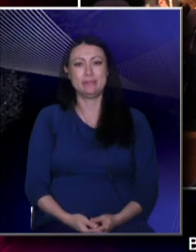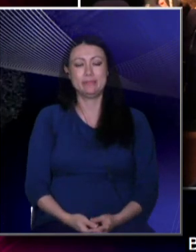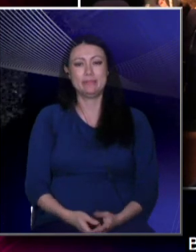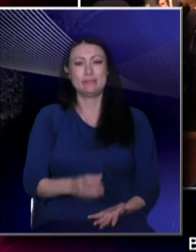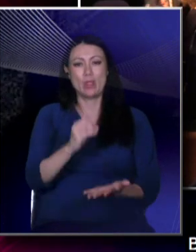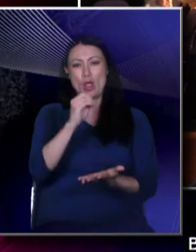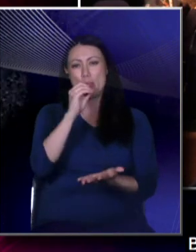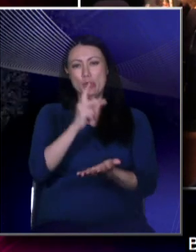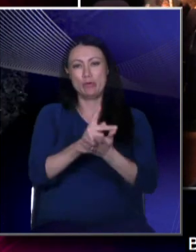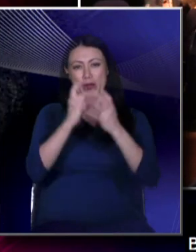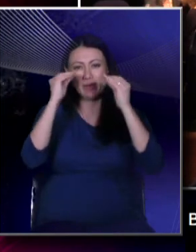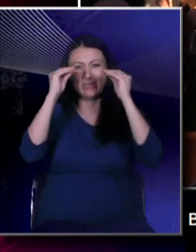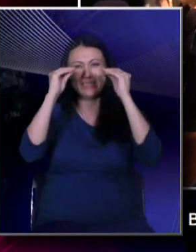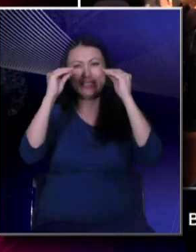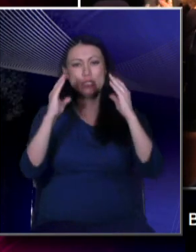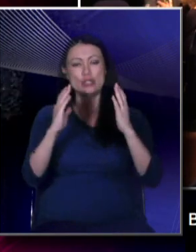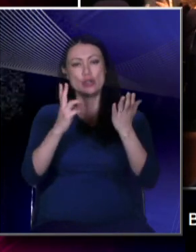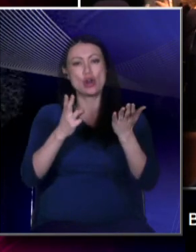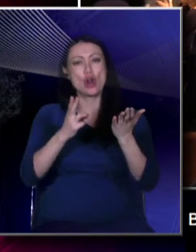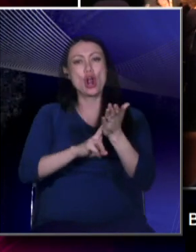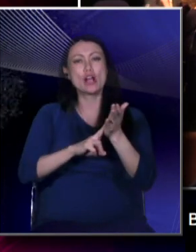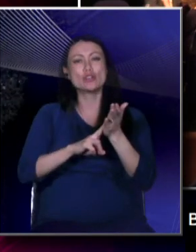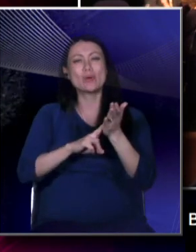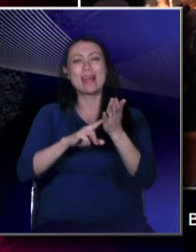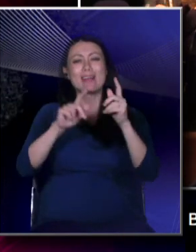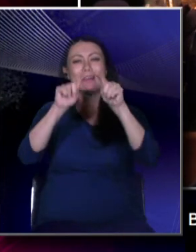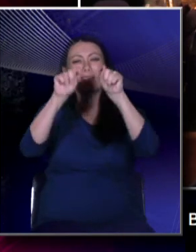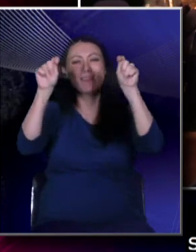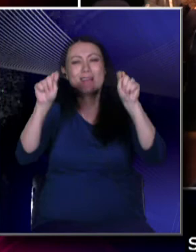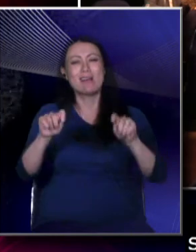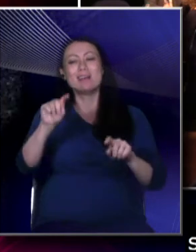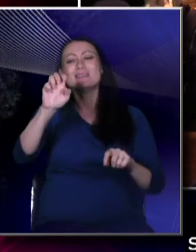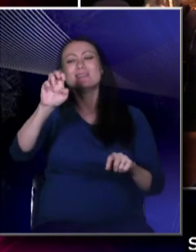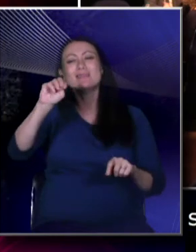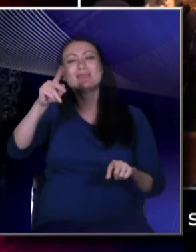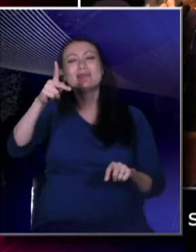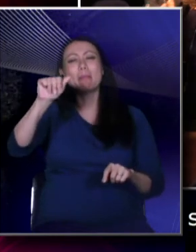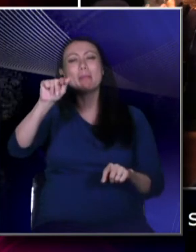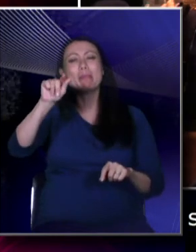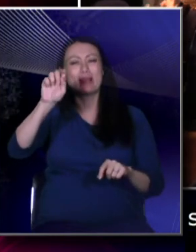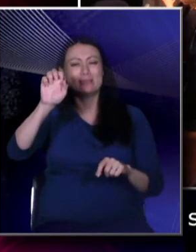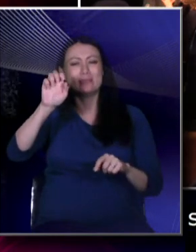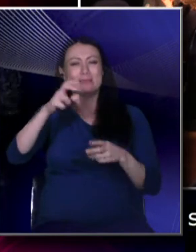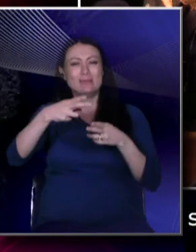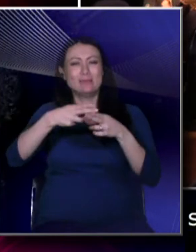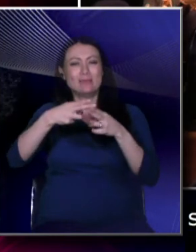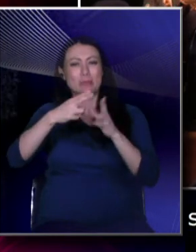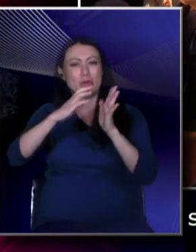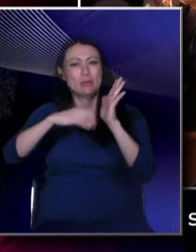Approval of teacher contract template. Superintendent Rex, Assistant Superintendent Rex, excuse me.